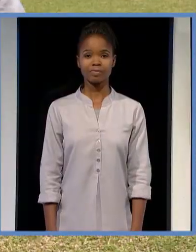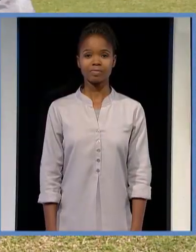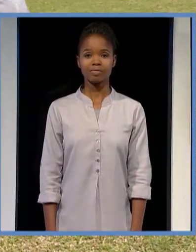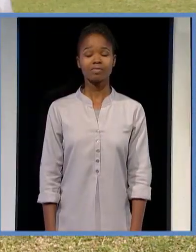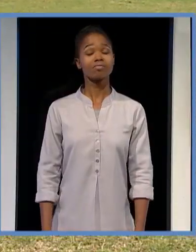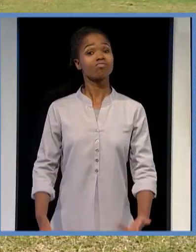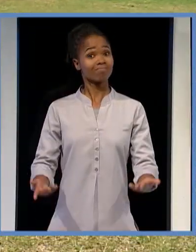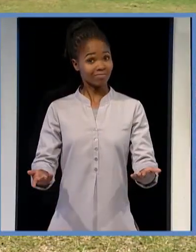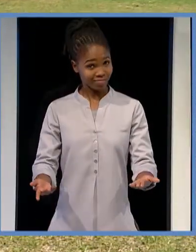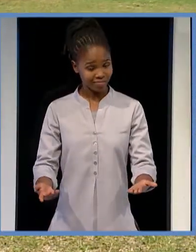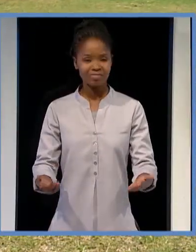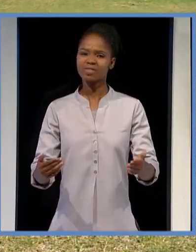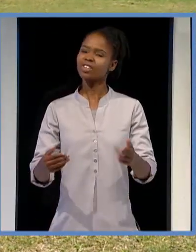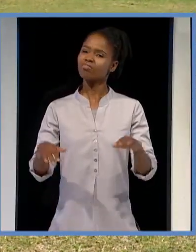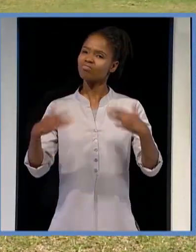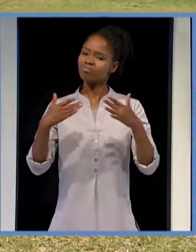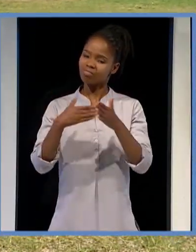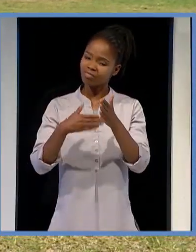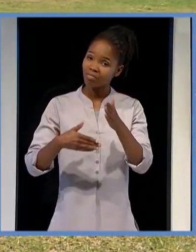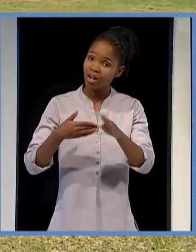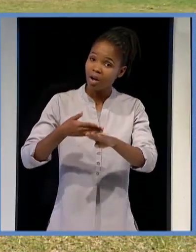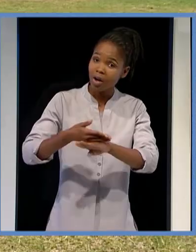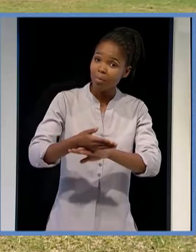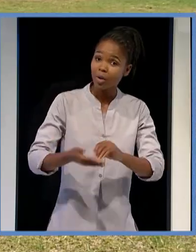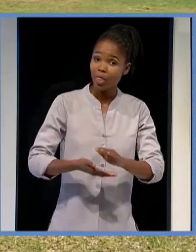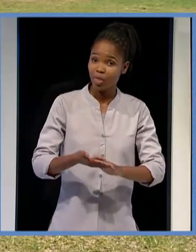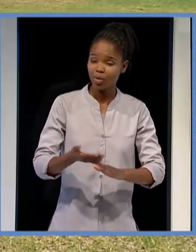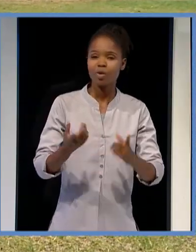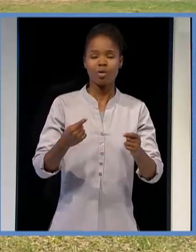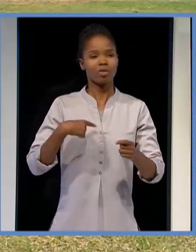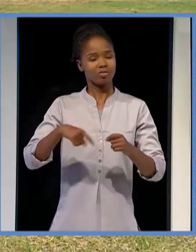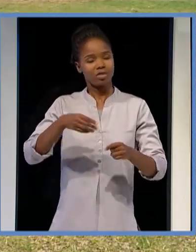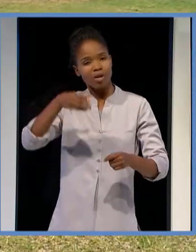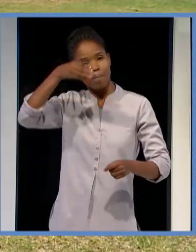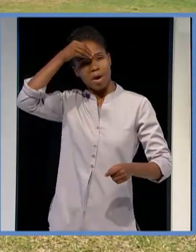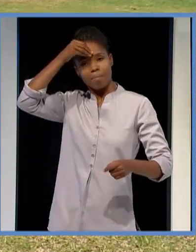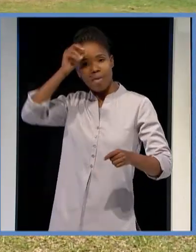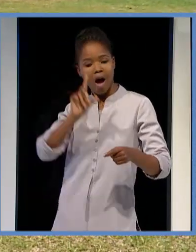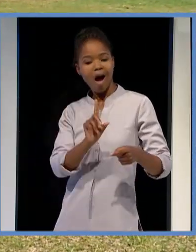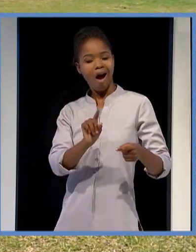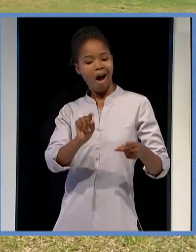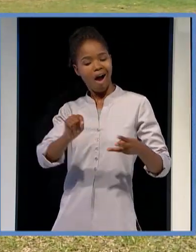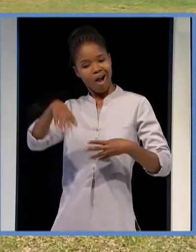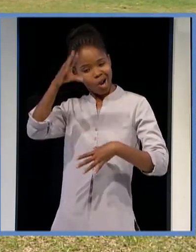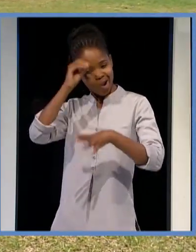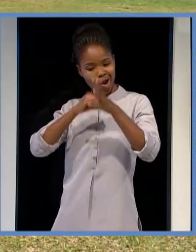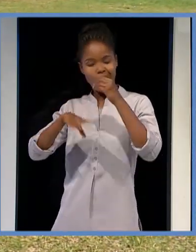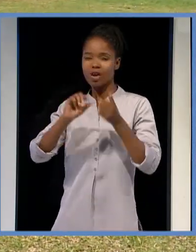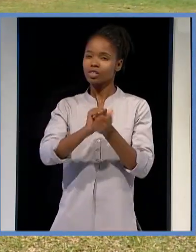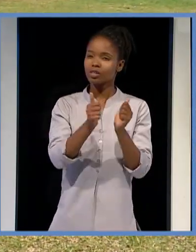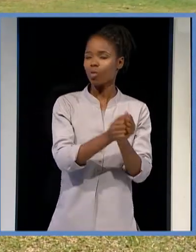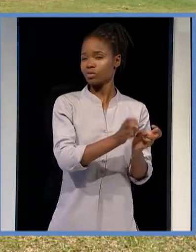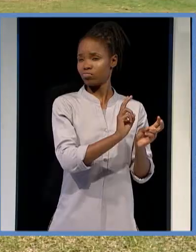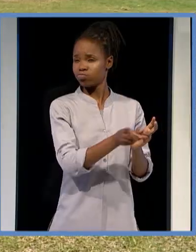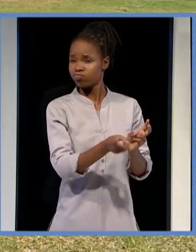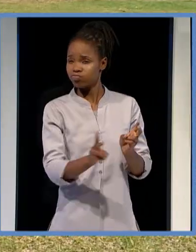So bafethu njengoba nazi ukuthi la ku Beyond Boundaries sizama ukuthi sifunde ngayo yonke indlela. There are so many different types of sporting codes and ama